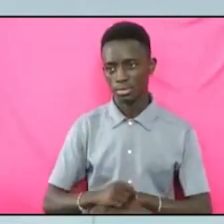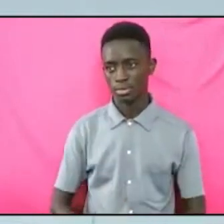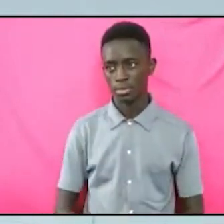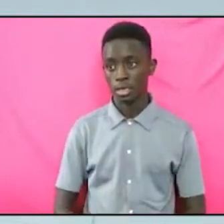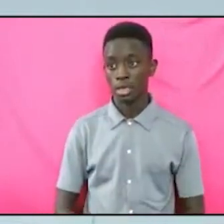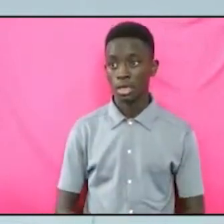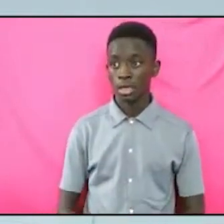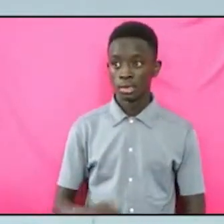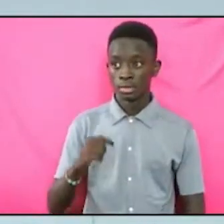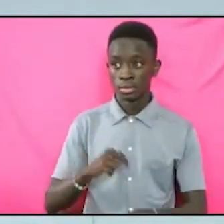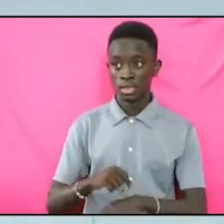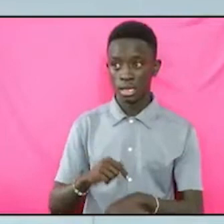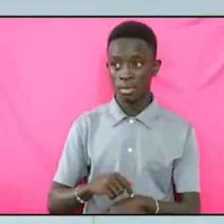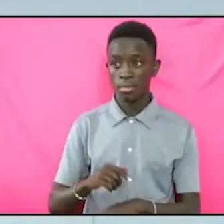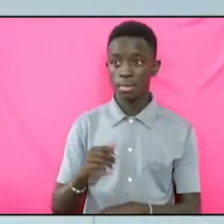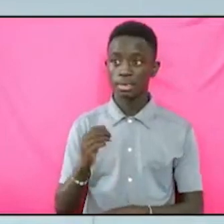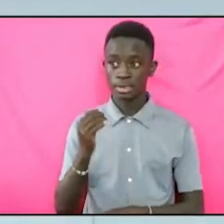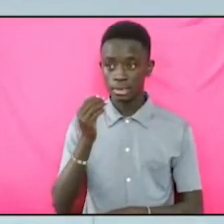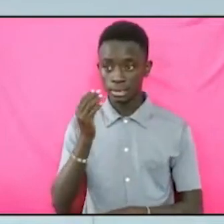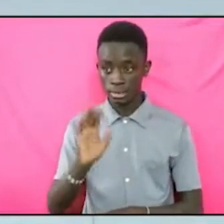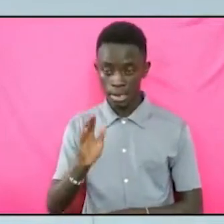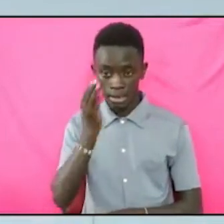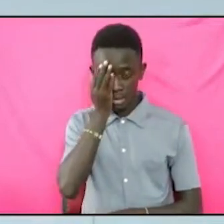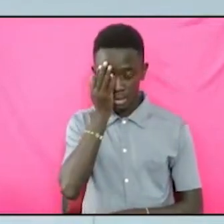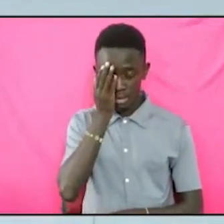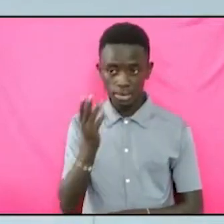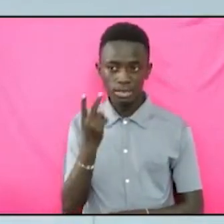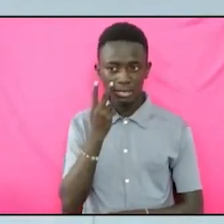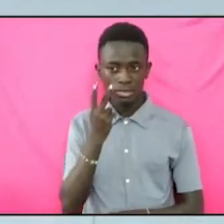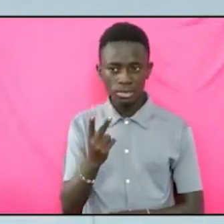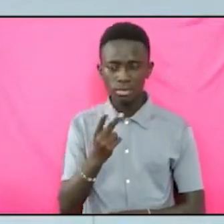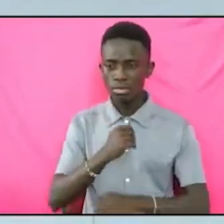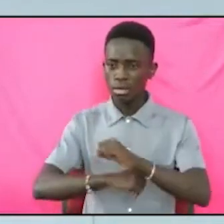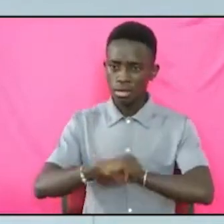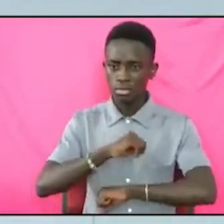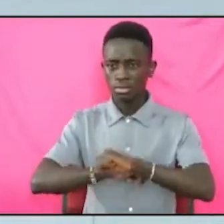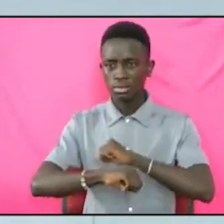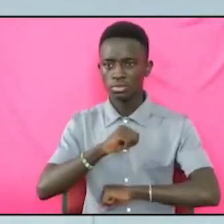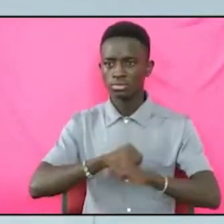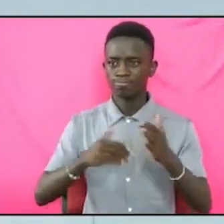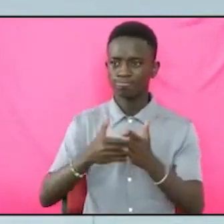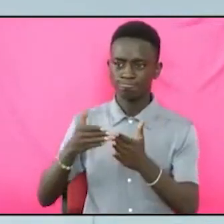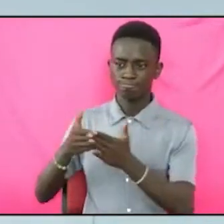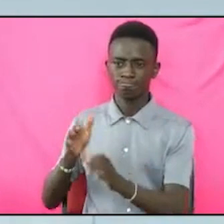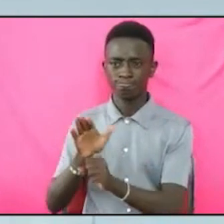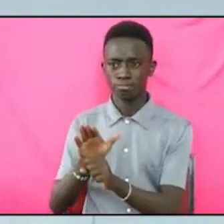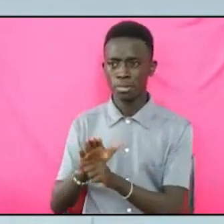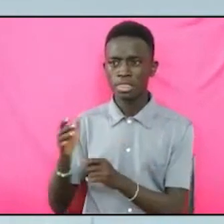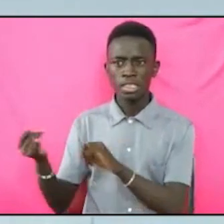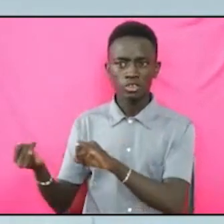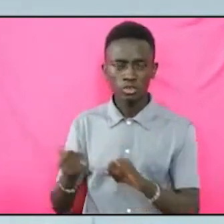On their part, Israel had seen 9 rebellious kings come, and they had introduced something